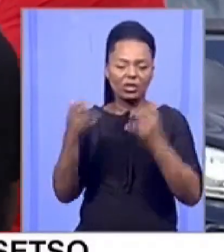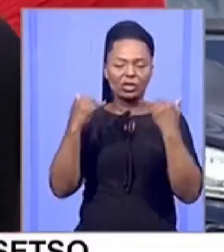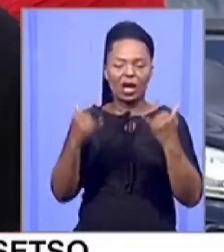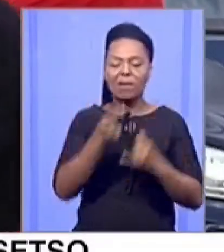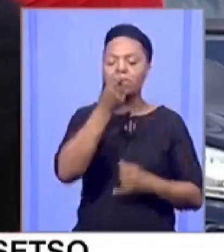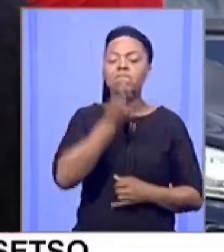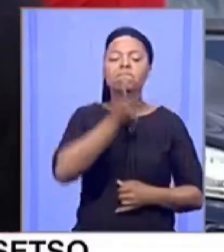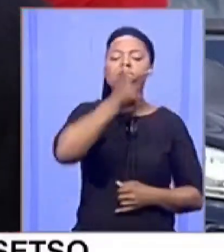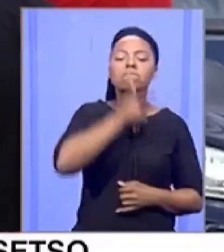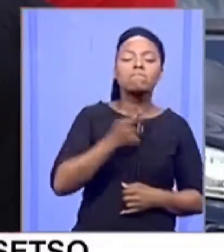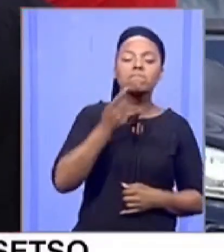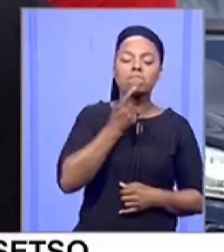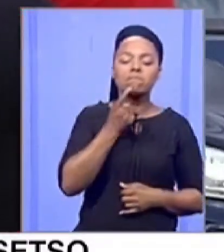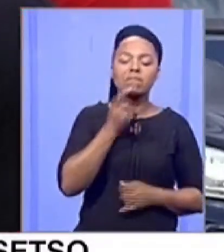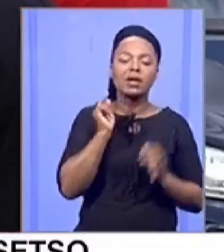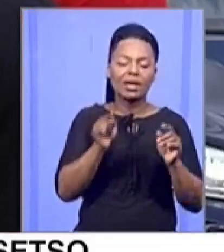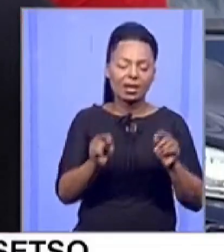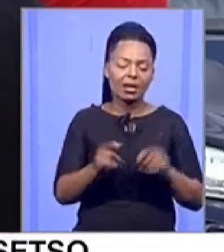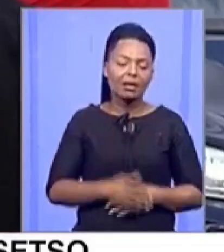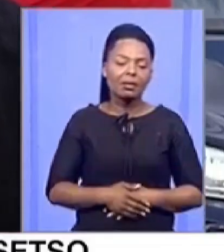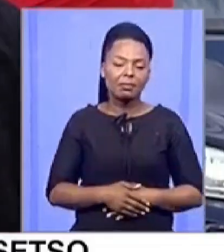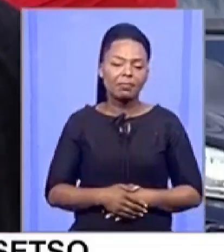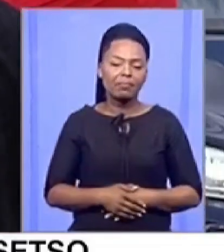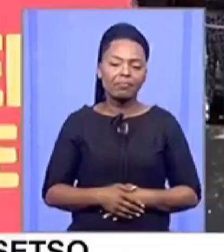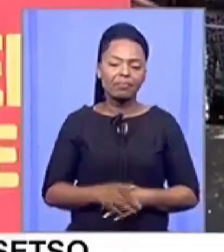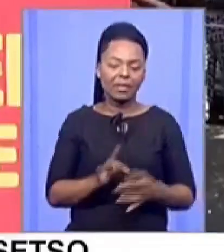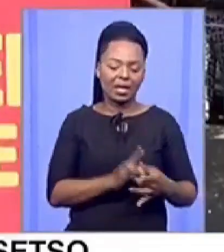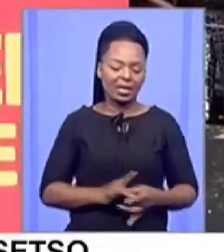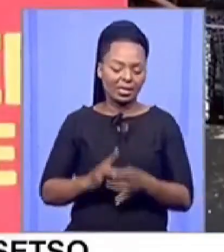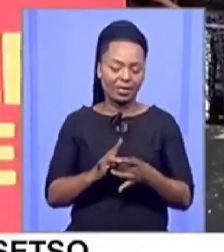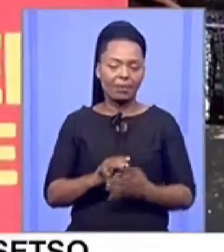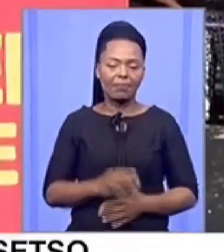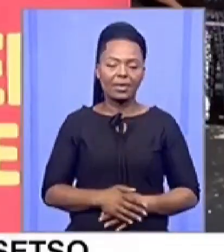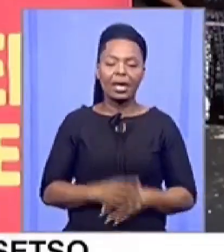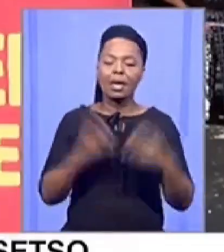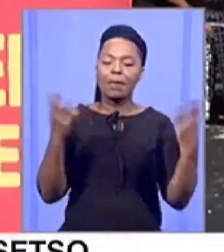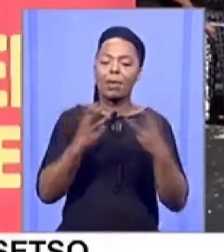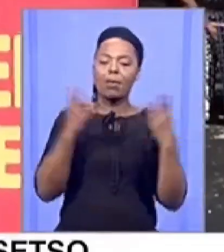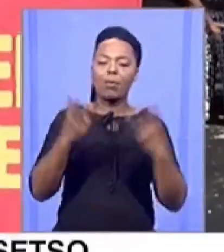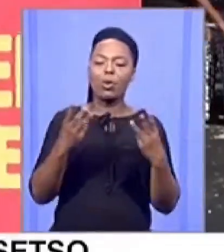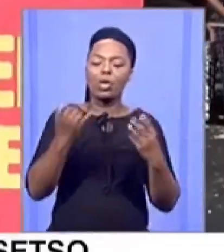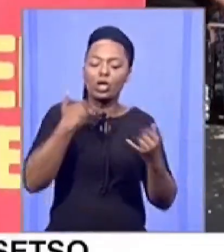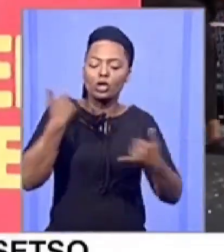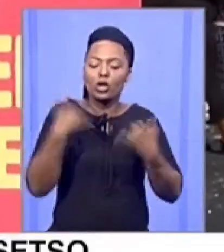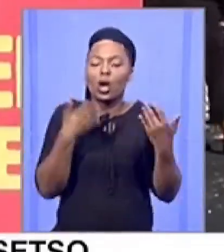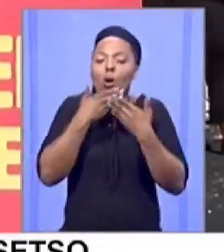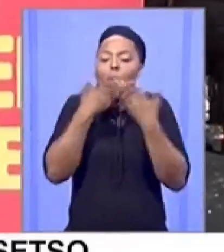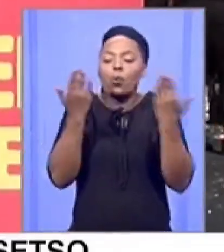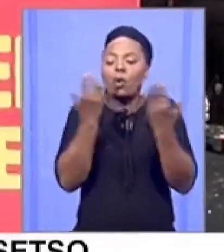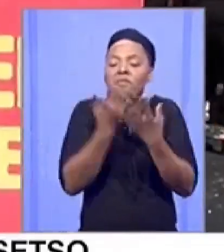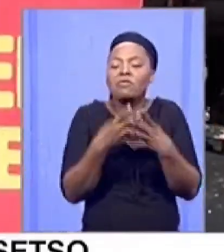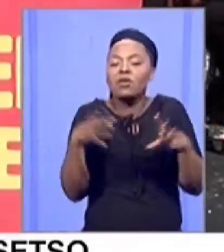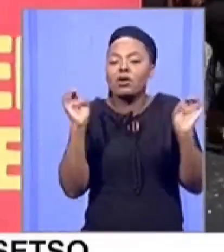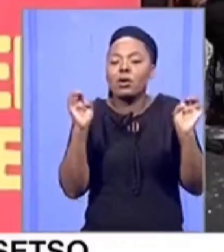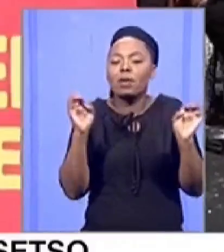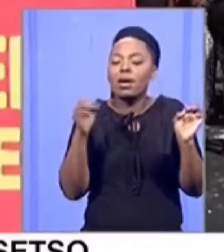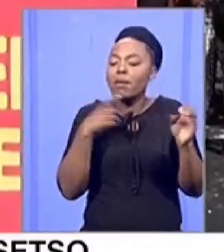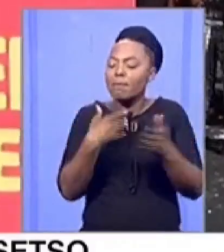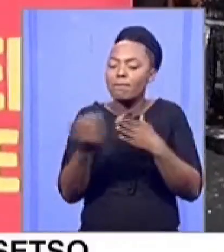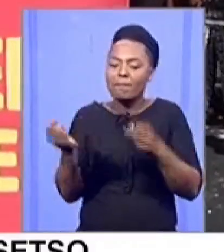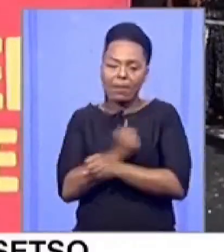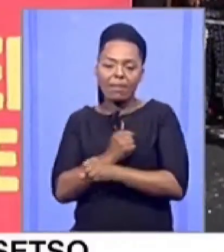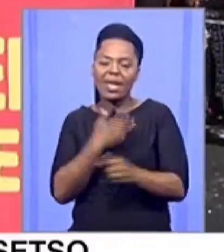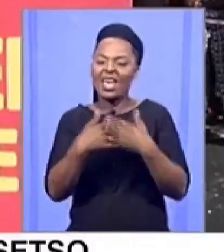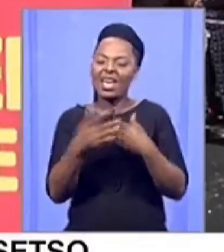batho ba kenang dikamanong tsa marato le ba bong bo tshwanang. The people who don't enjoy freedom in any other part of the